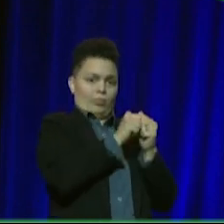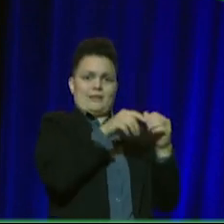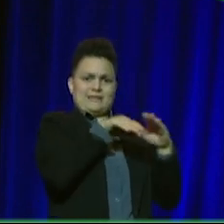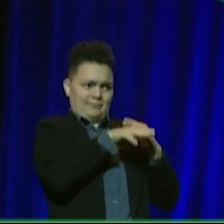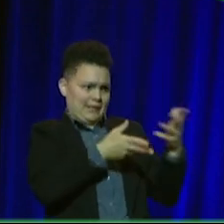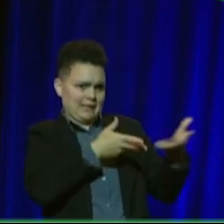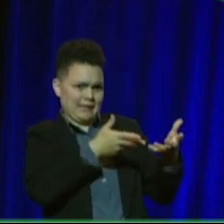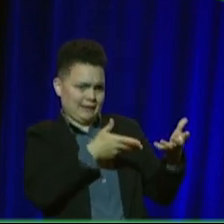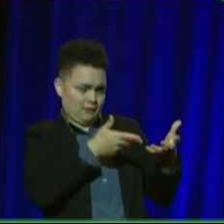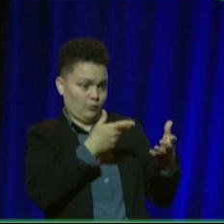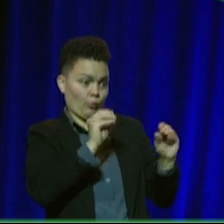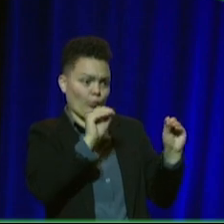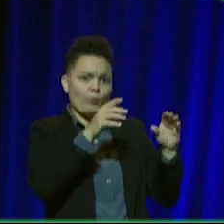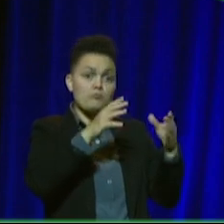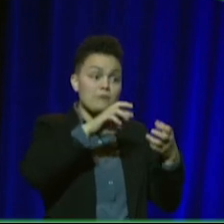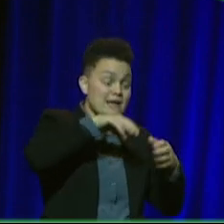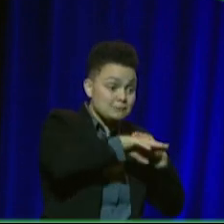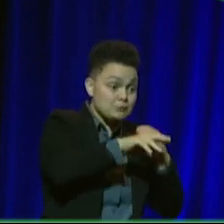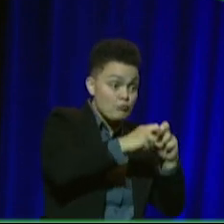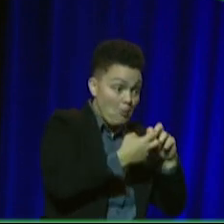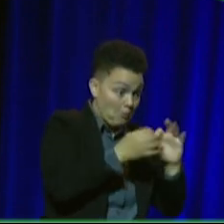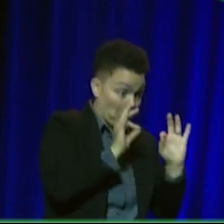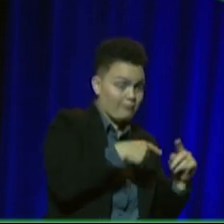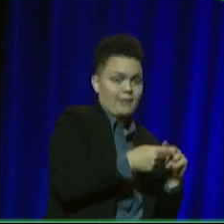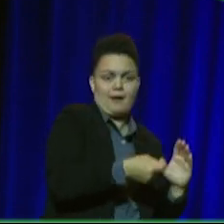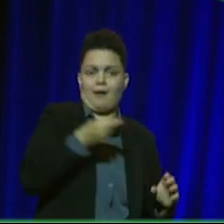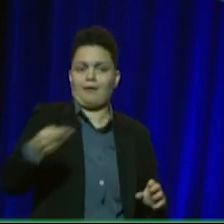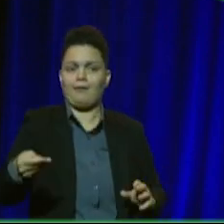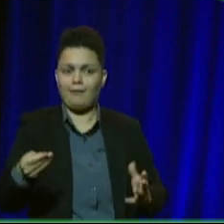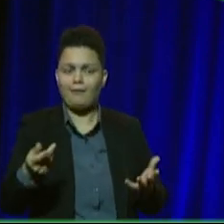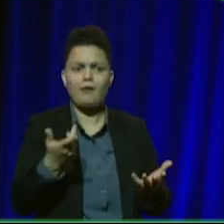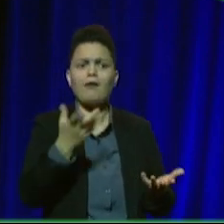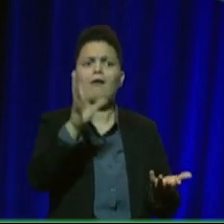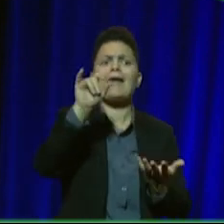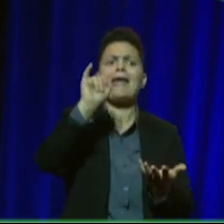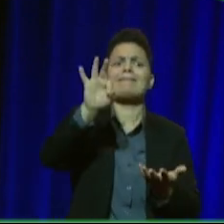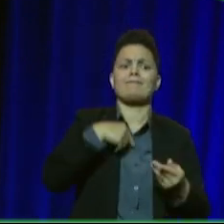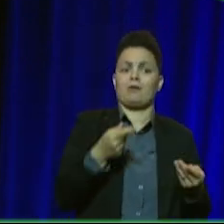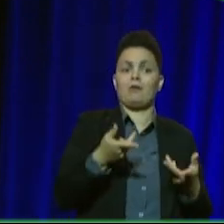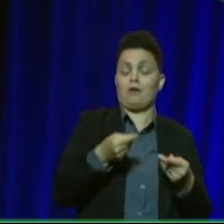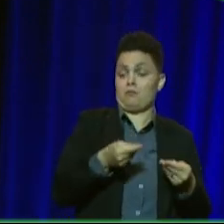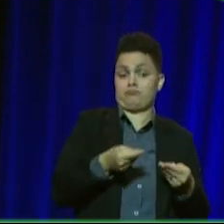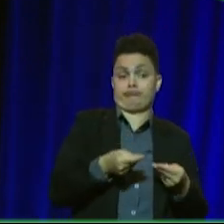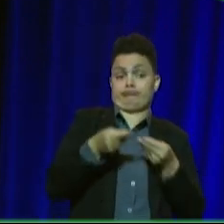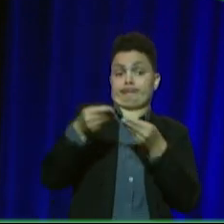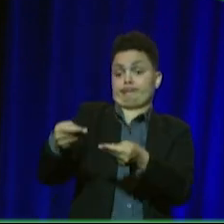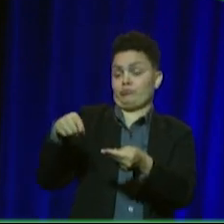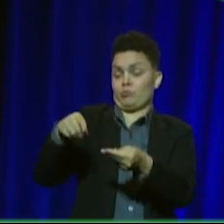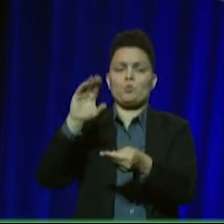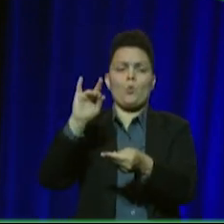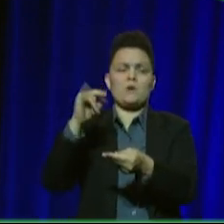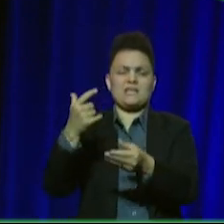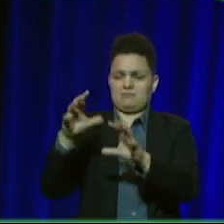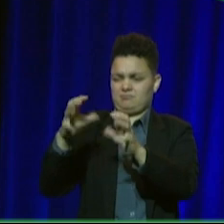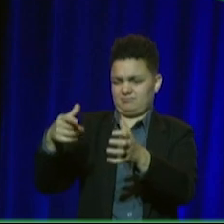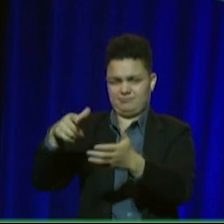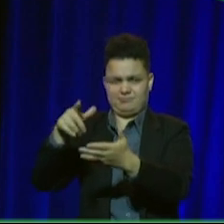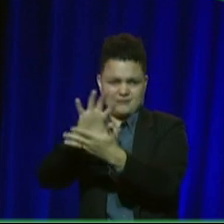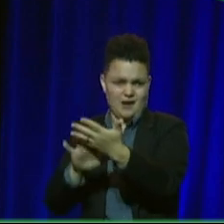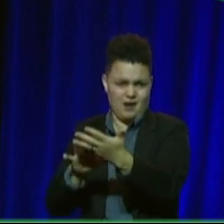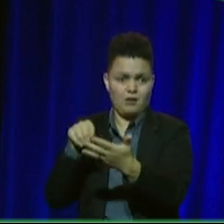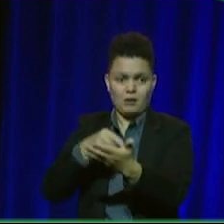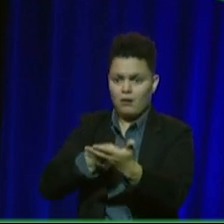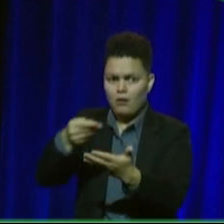even commit code and send it to the QA team if there were no accessibility issues, if there are accessibility issues in it? We call